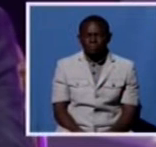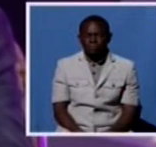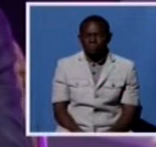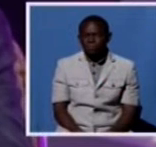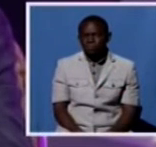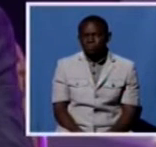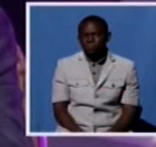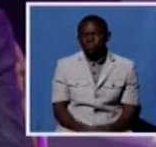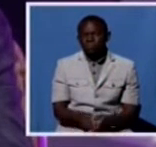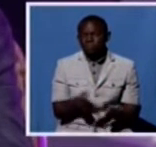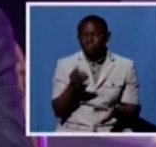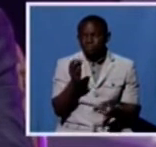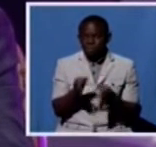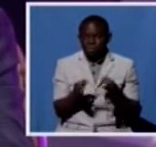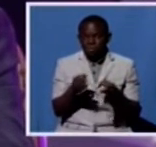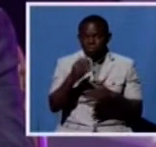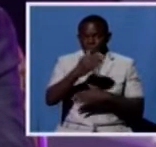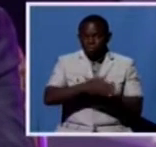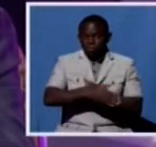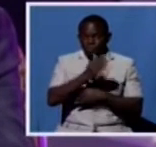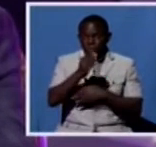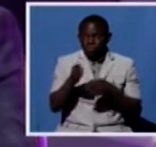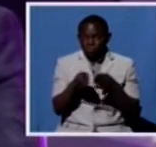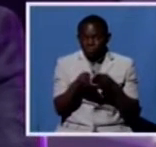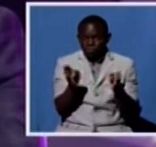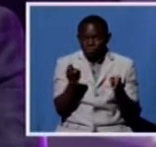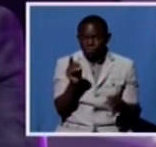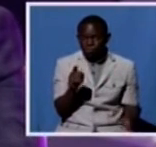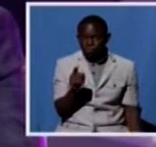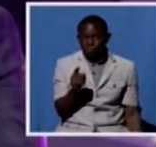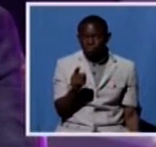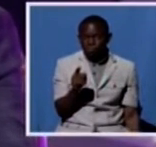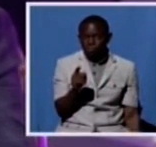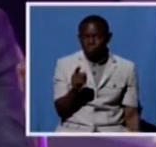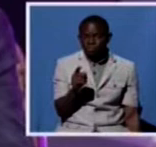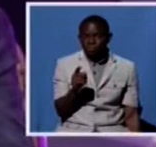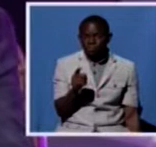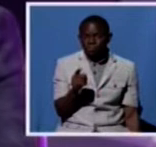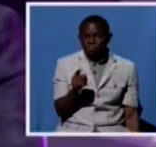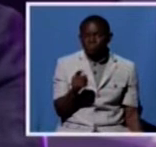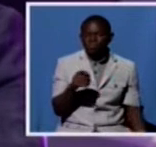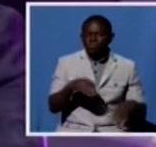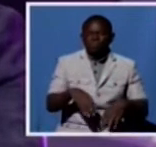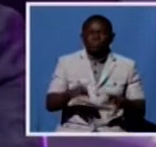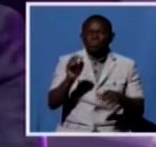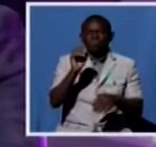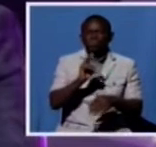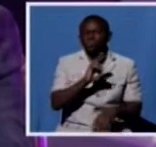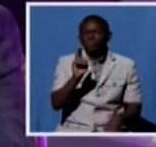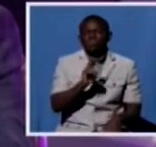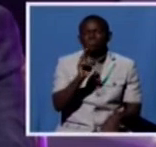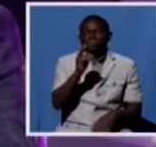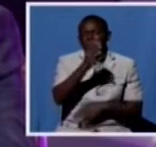that runs for 24/7. So it's it's a 24/7 operation, and